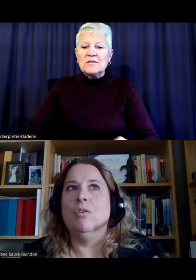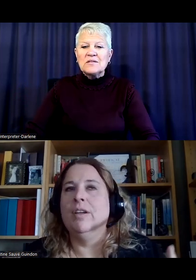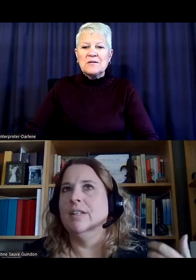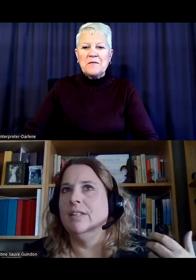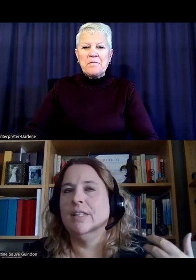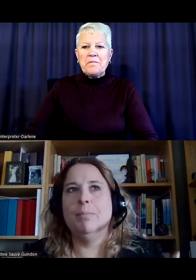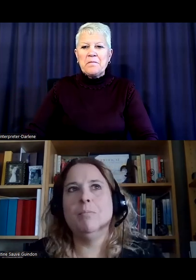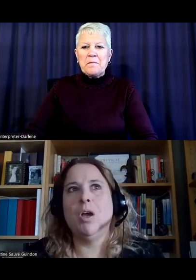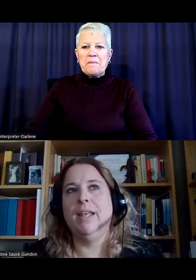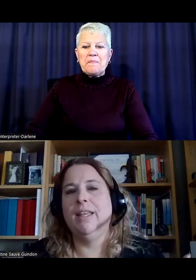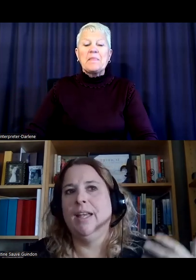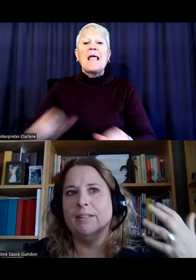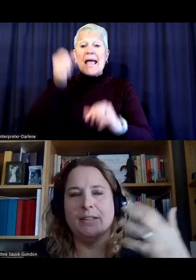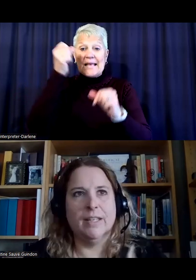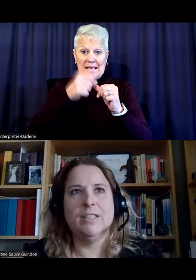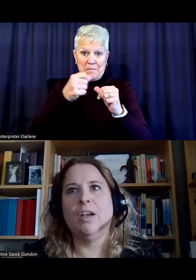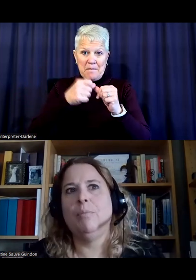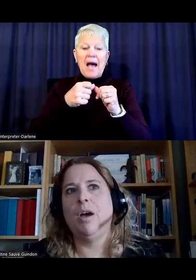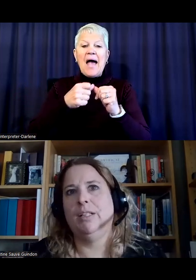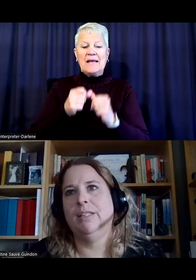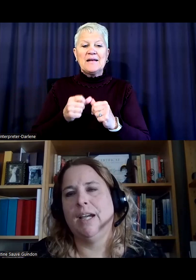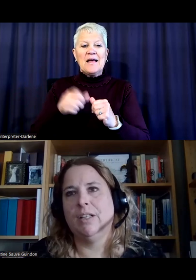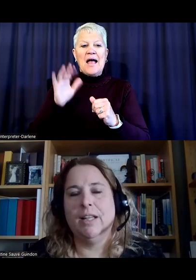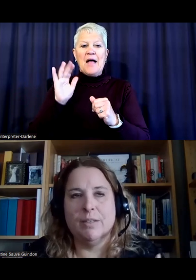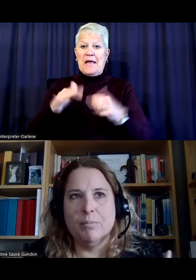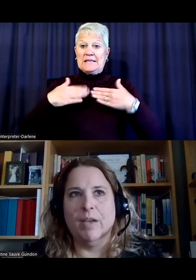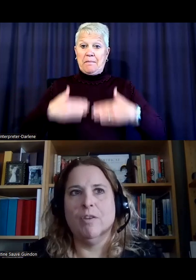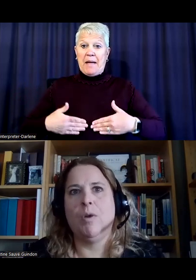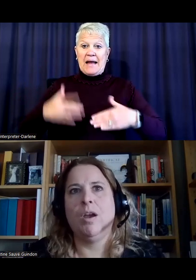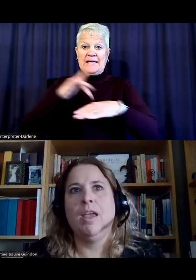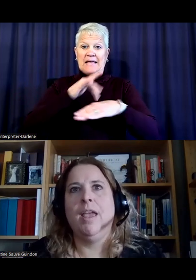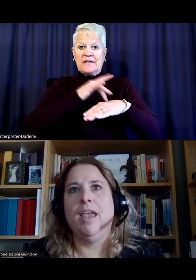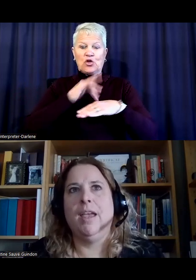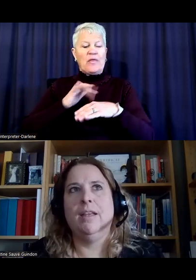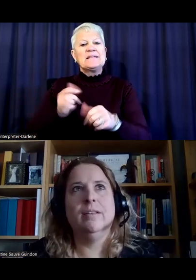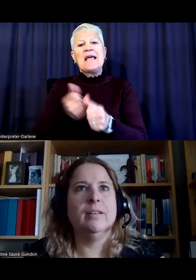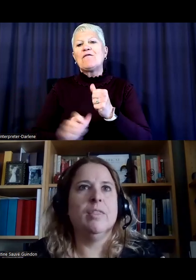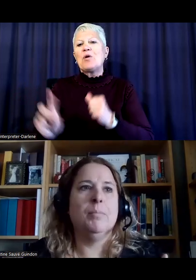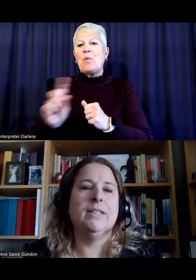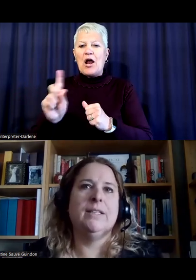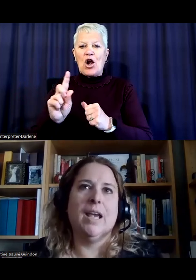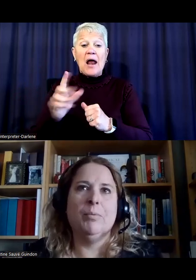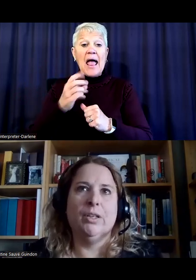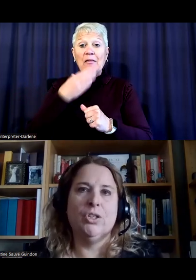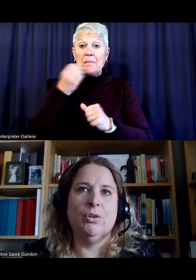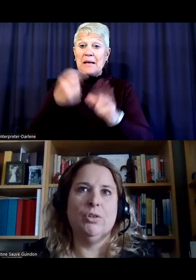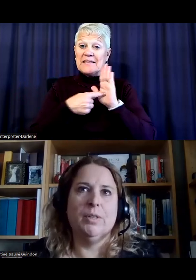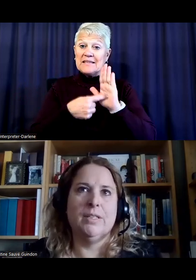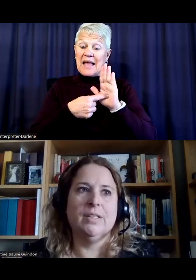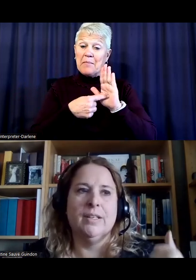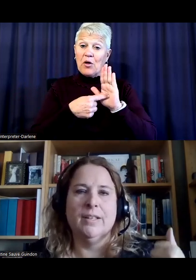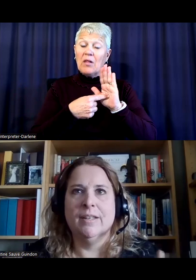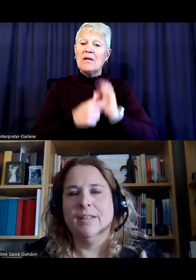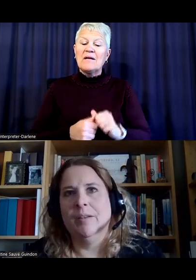So keep in mind that it's bodily tactile, it's everywhere. And the best example I could show you